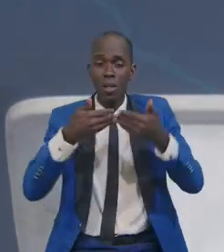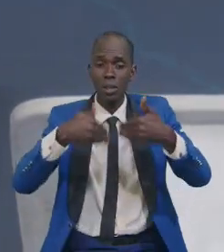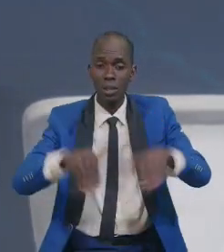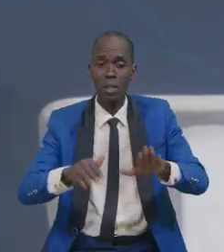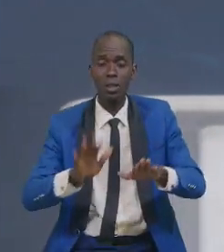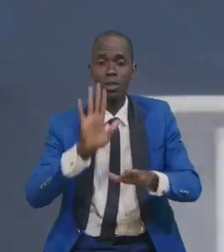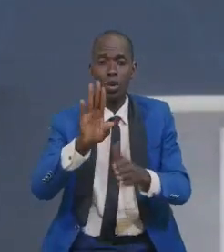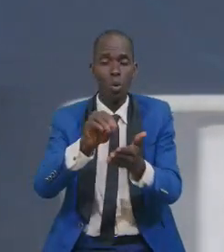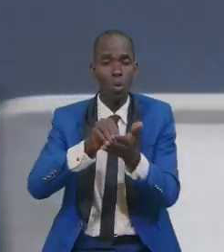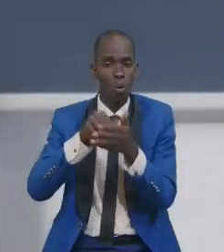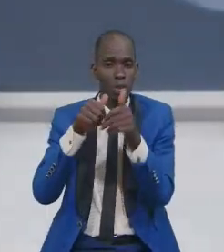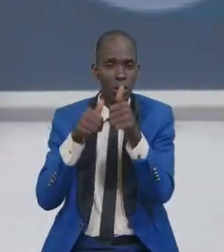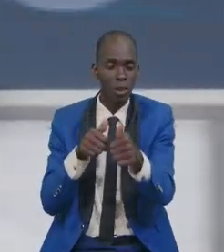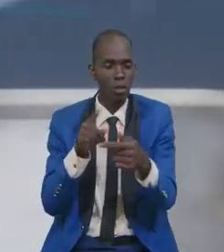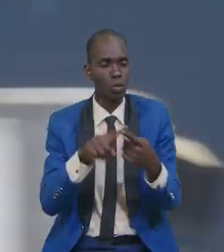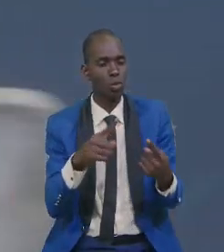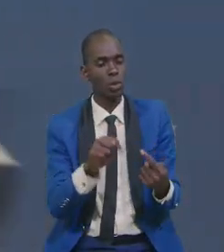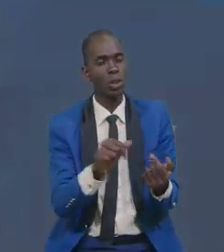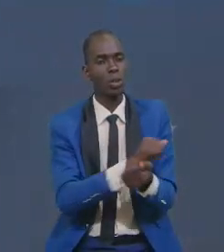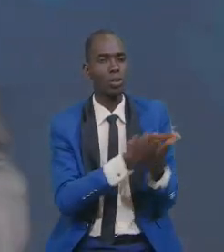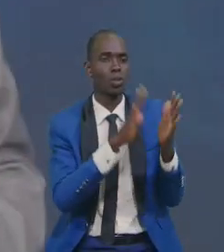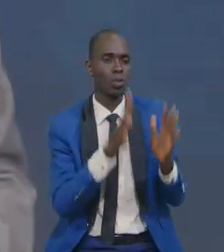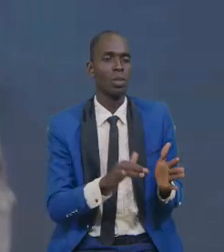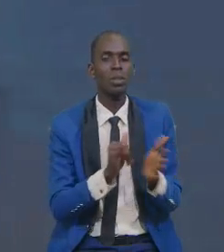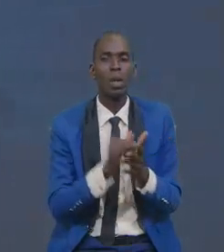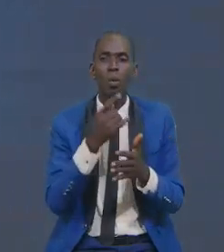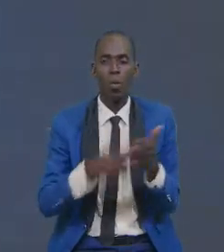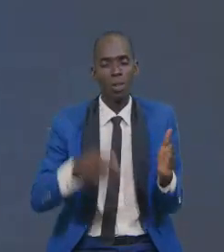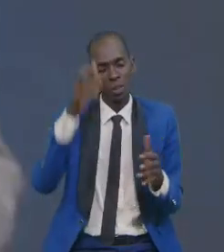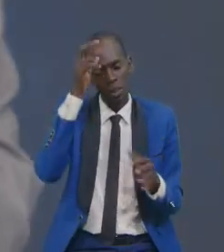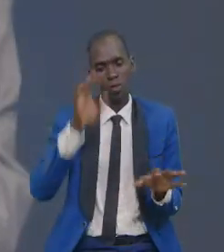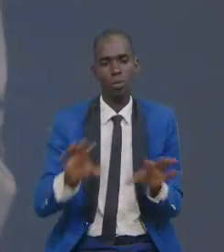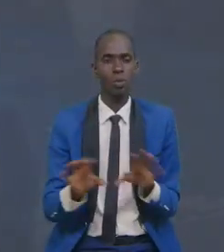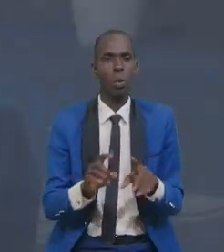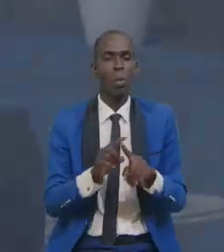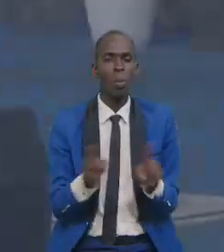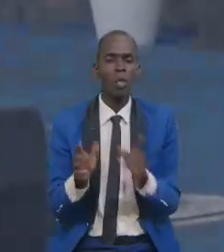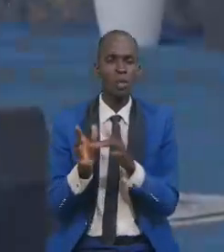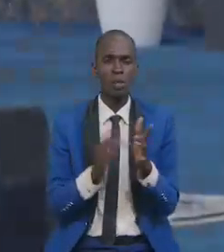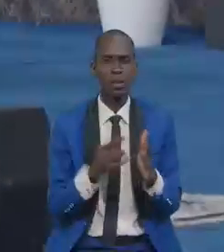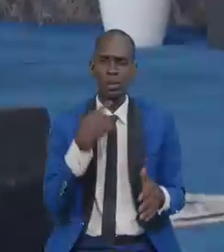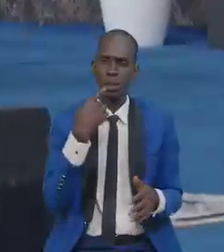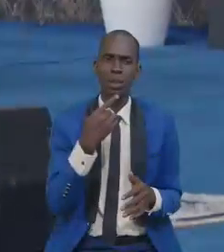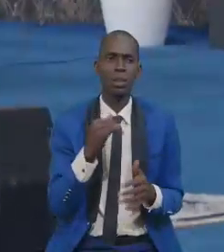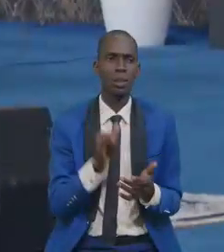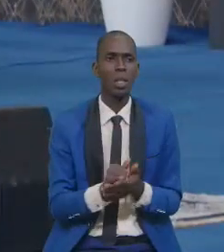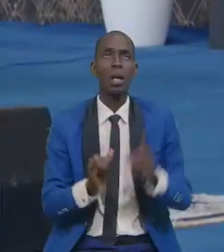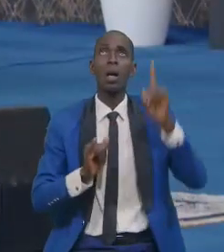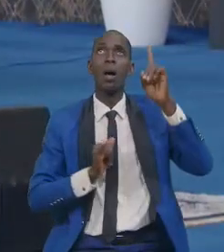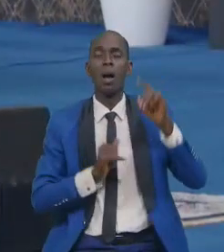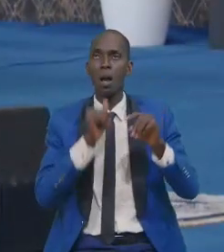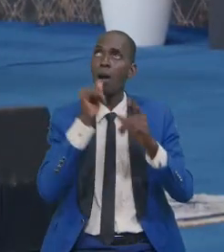to a destroyer? That's what the devil does. But Jesus said, I am come that they might